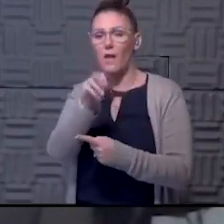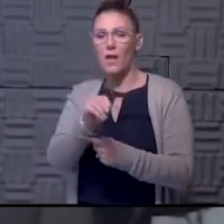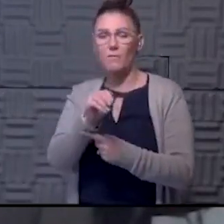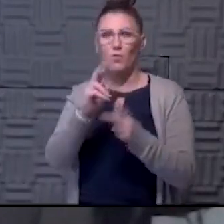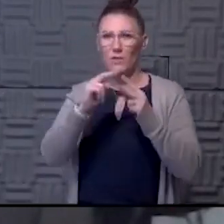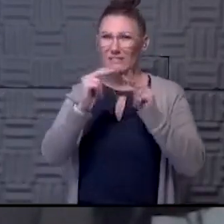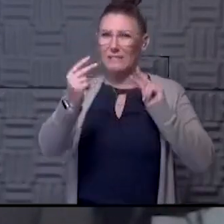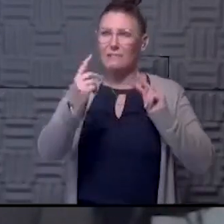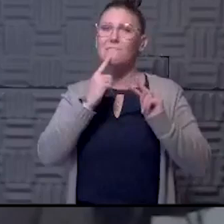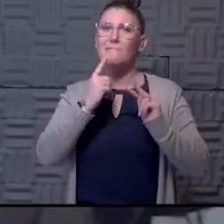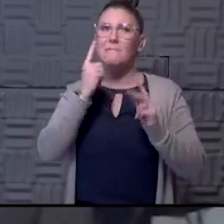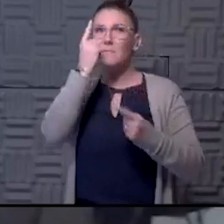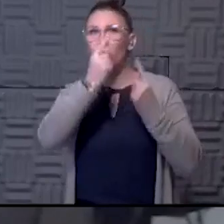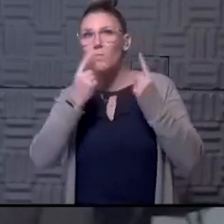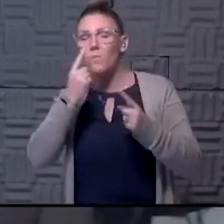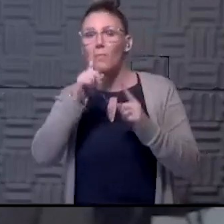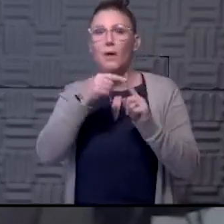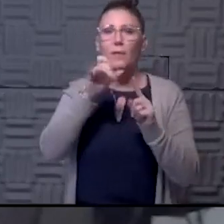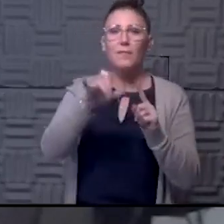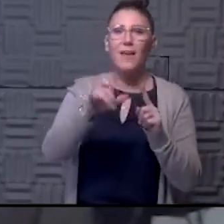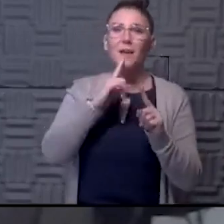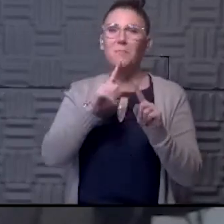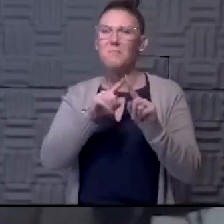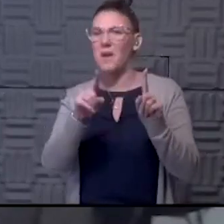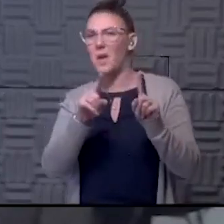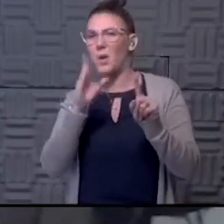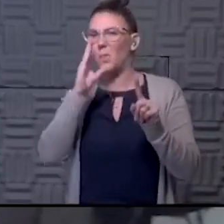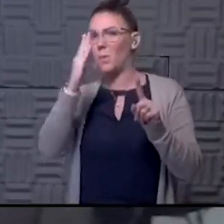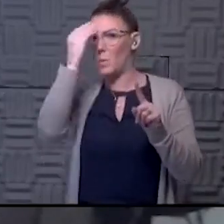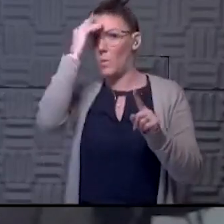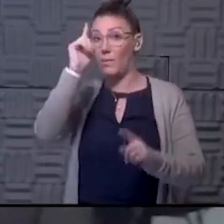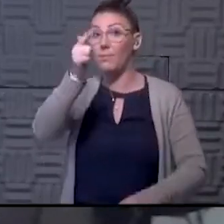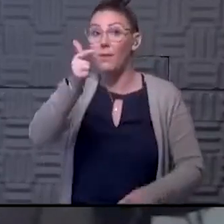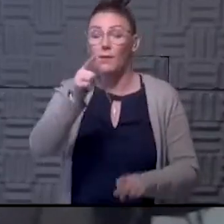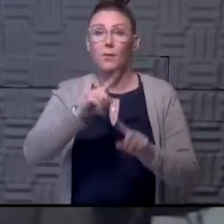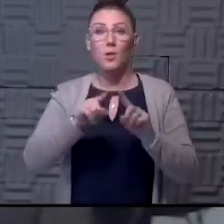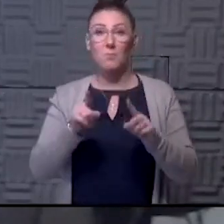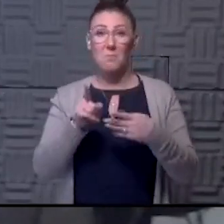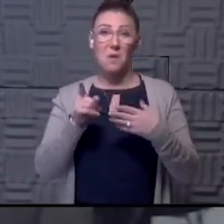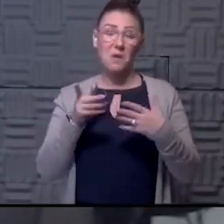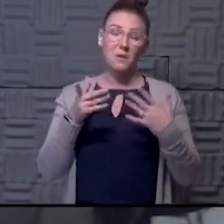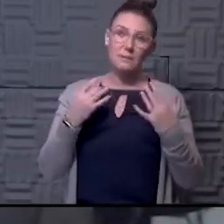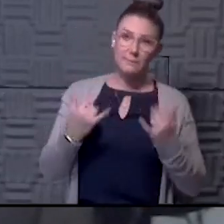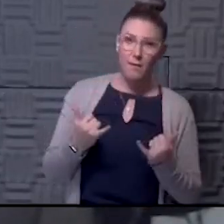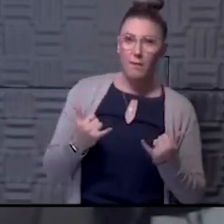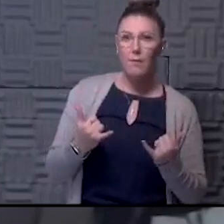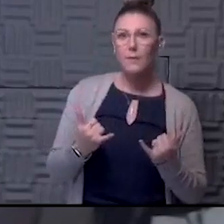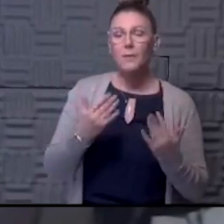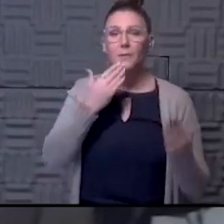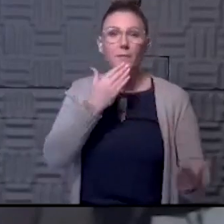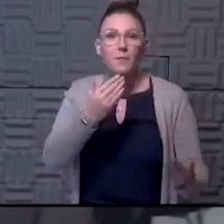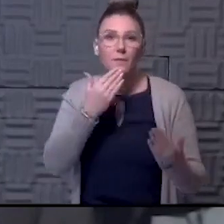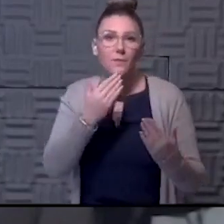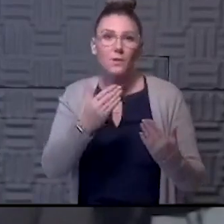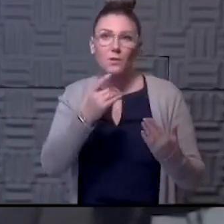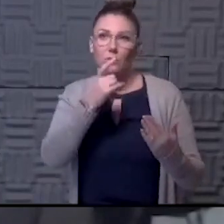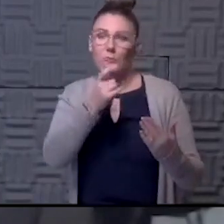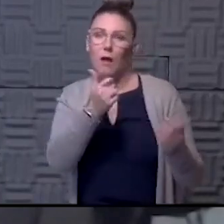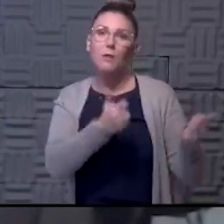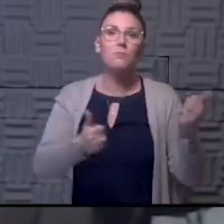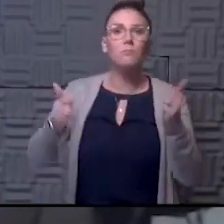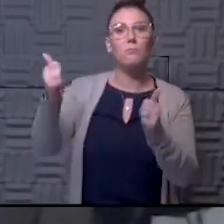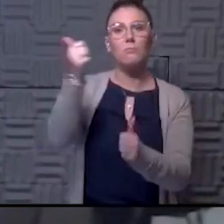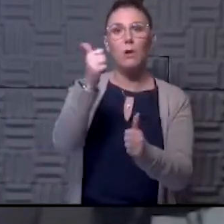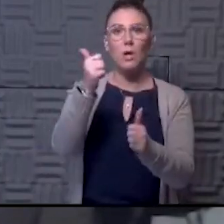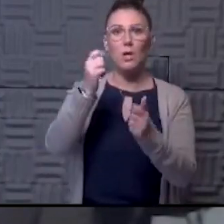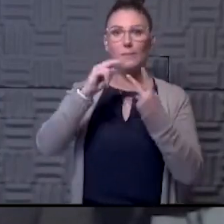that. But I think that's to be determined. In the meantime, thankfully these aren't the dominant variants here